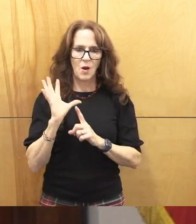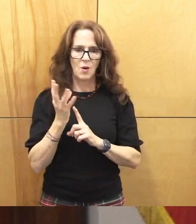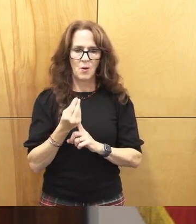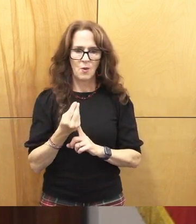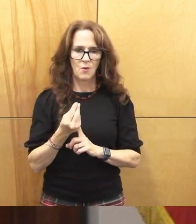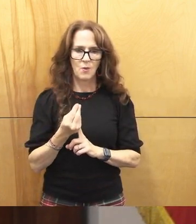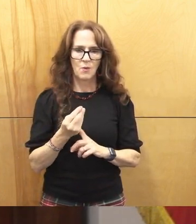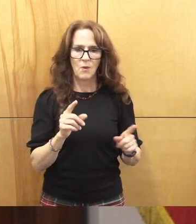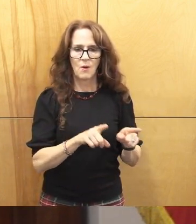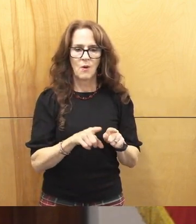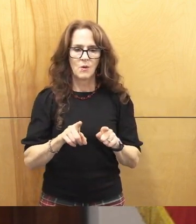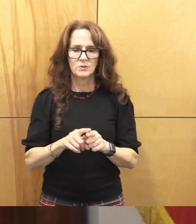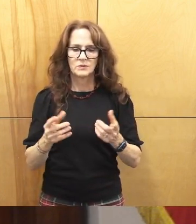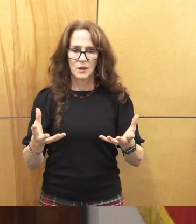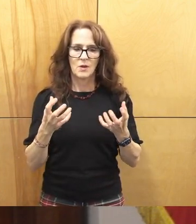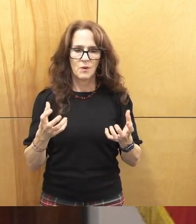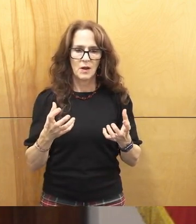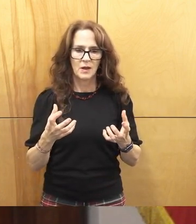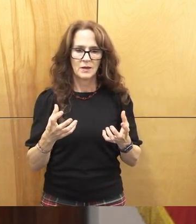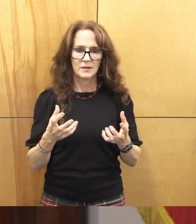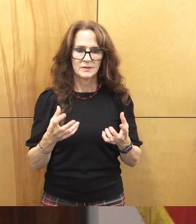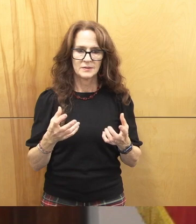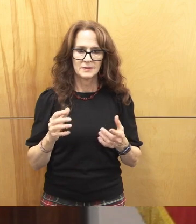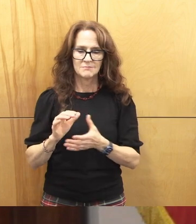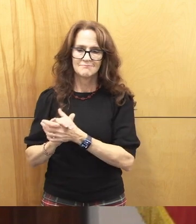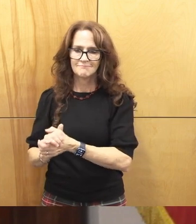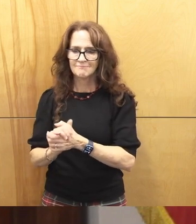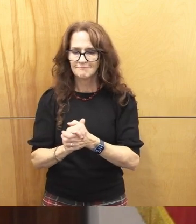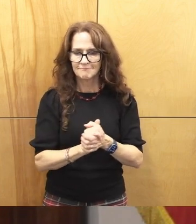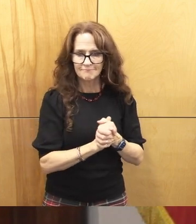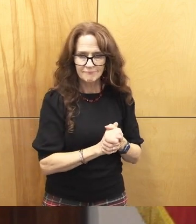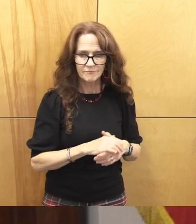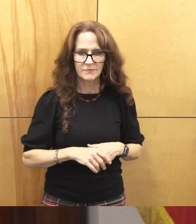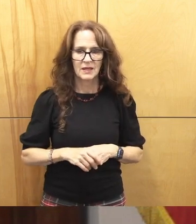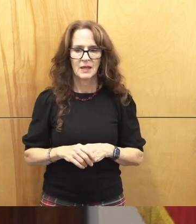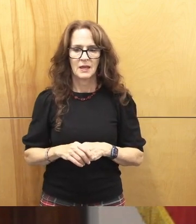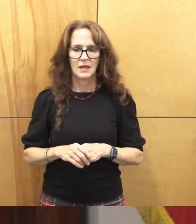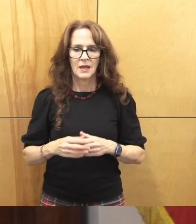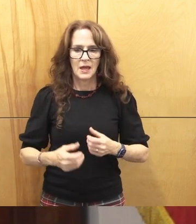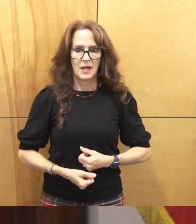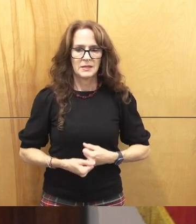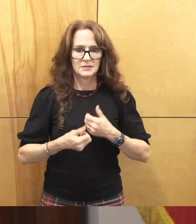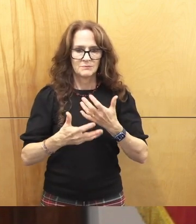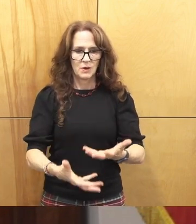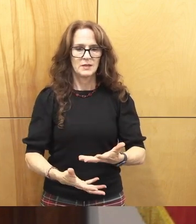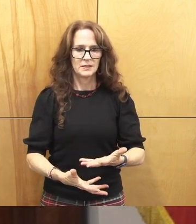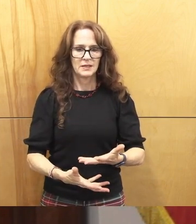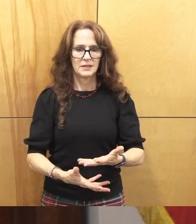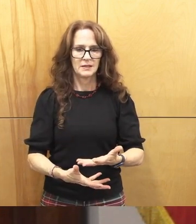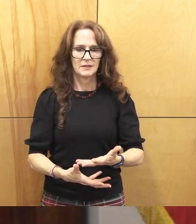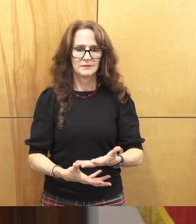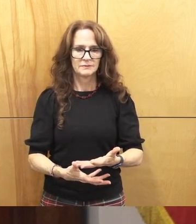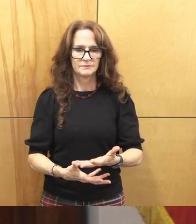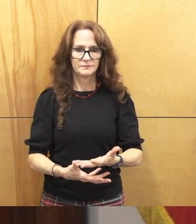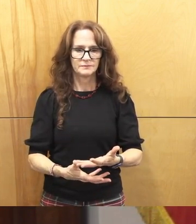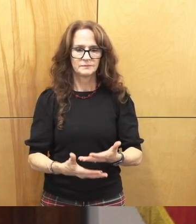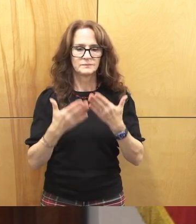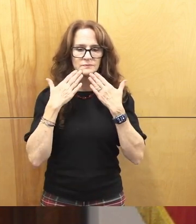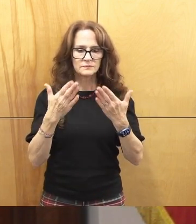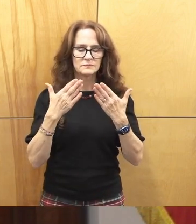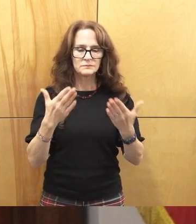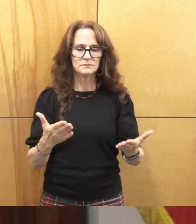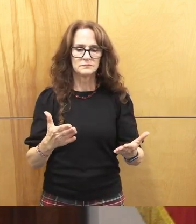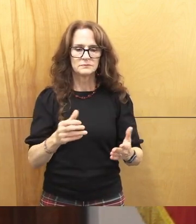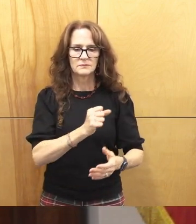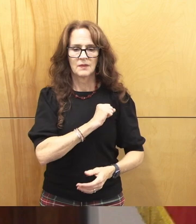I also want to, echo the sentiment of my colleagues about expressing extreme thanks to